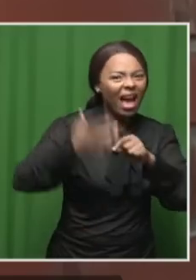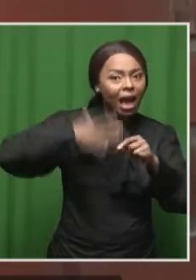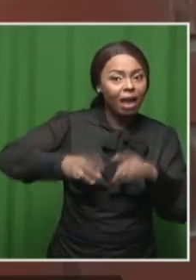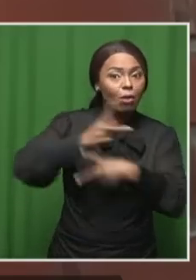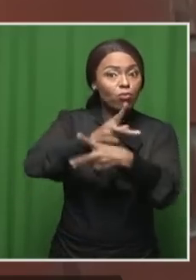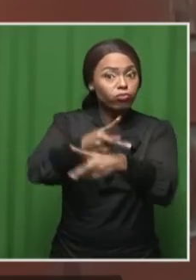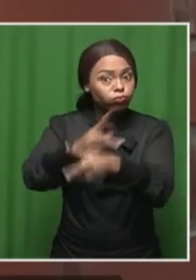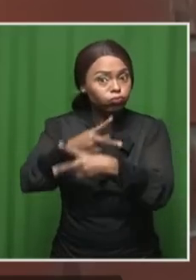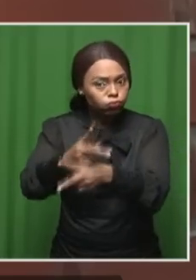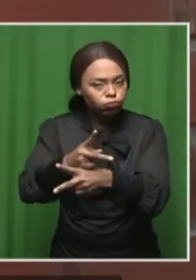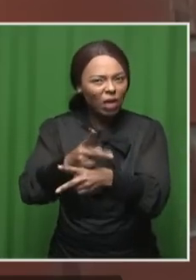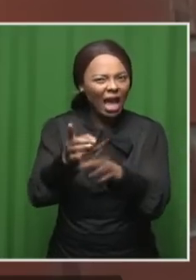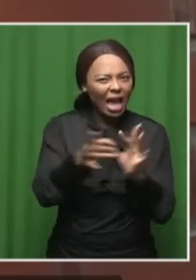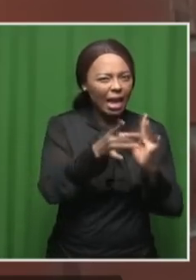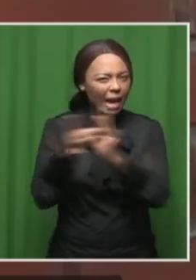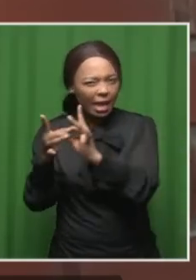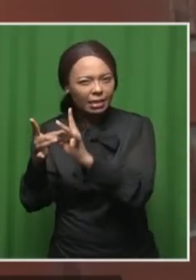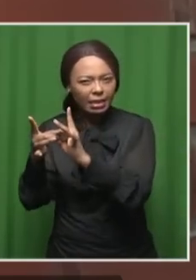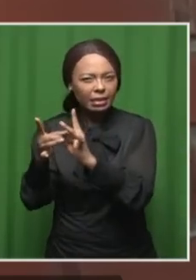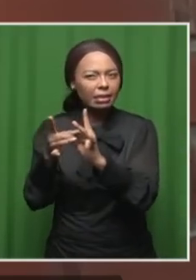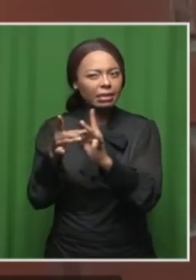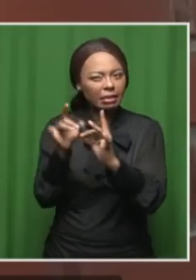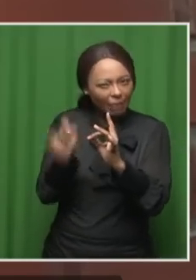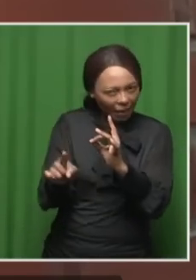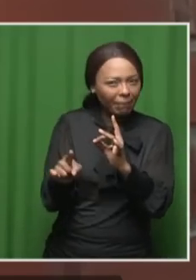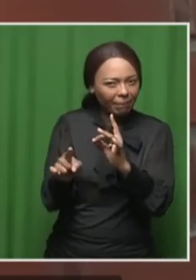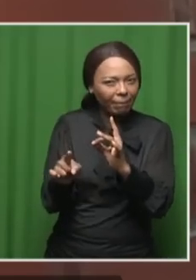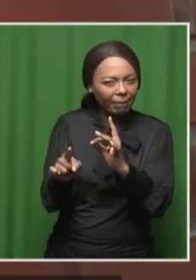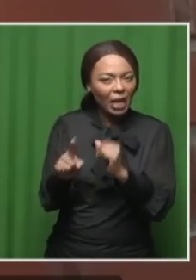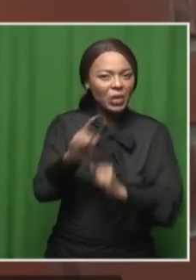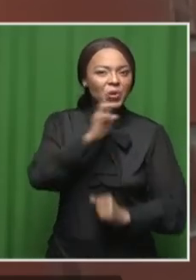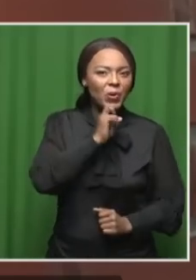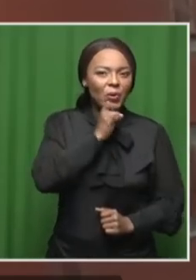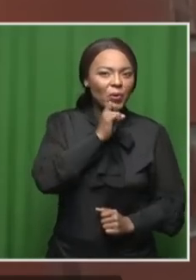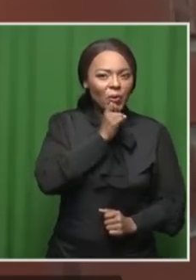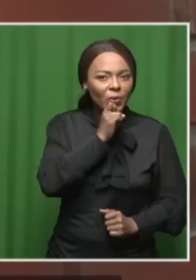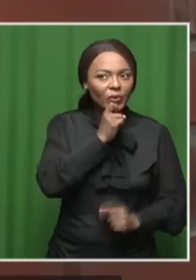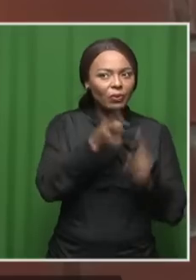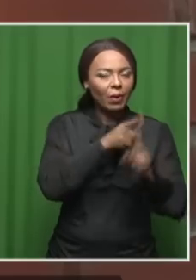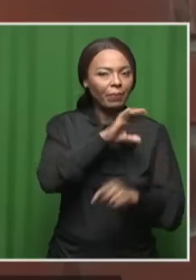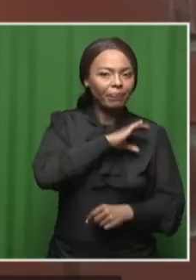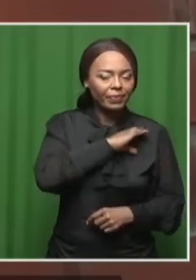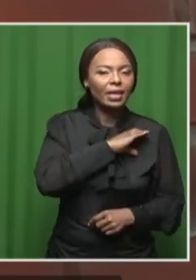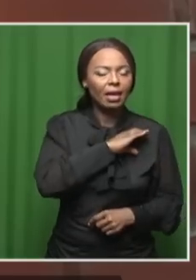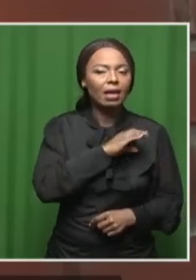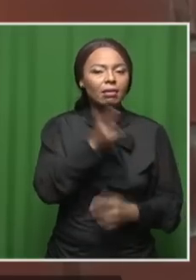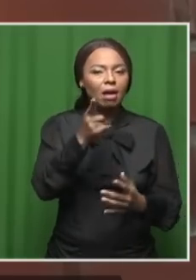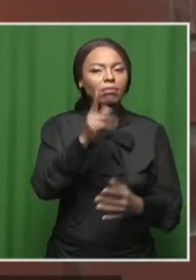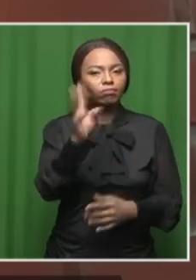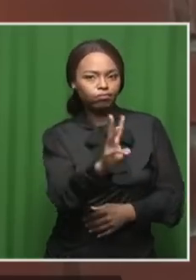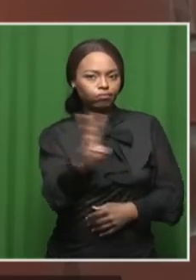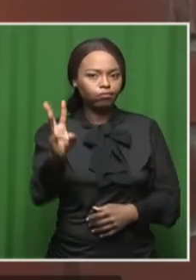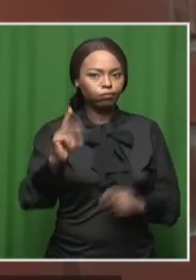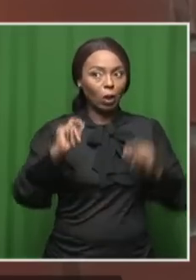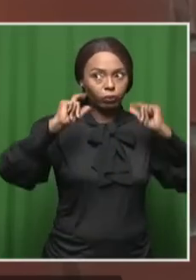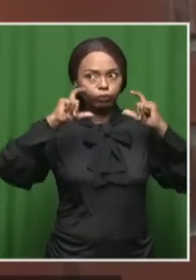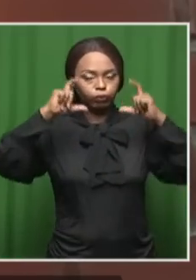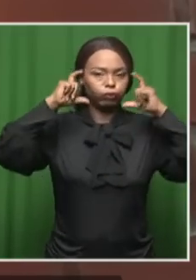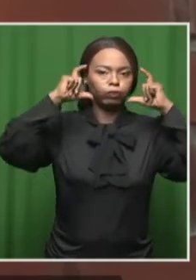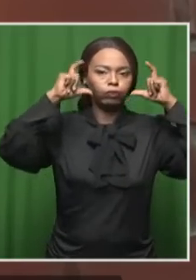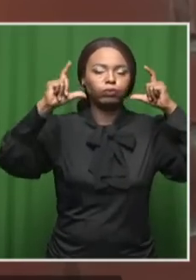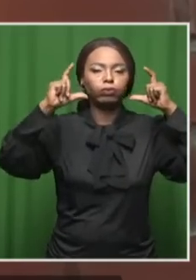products that are related, that are grain-based, that might have the toxin as well, we will be looking into that,